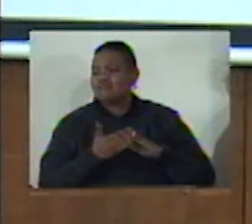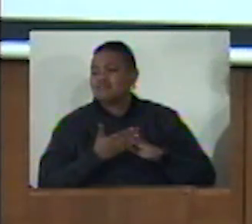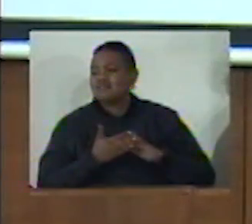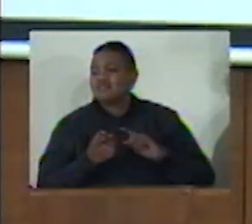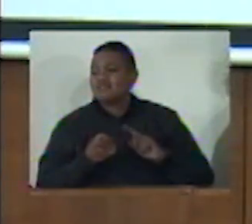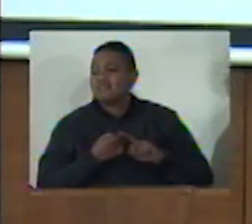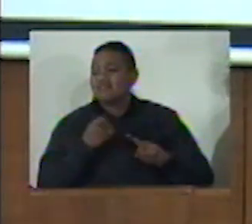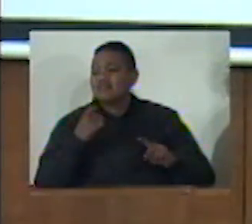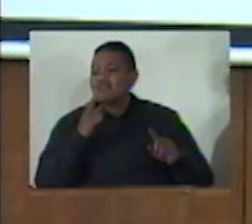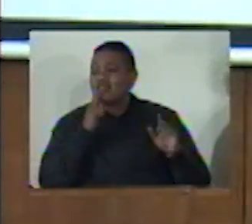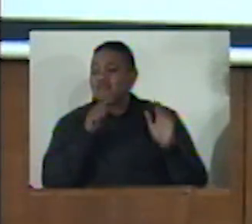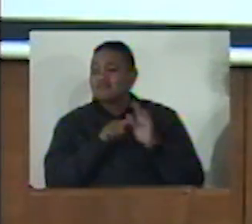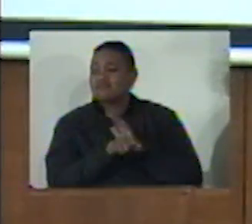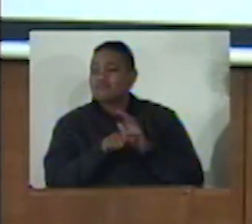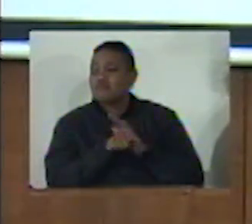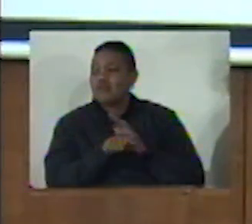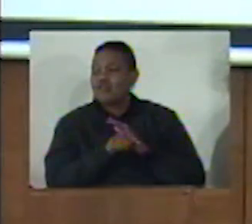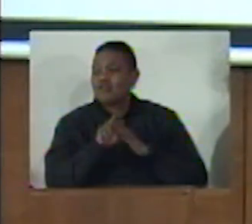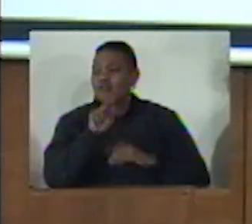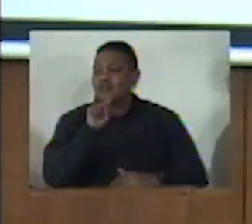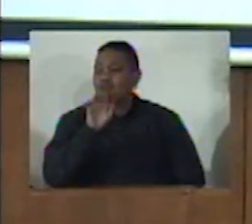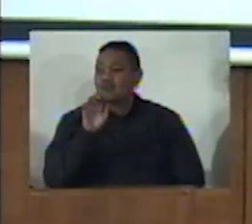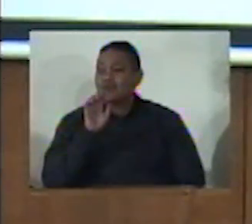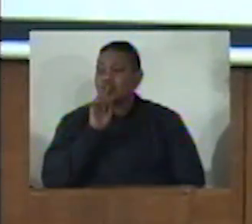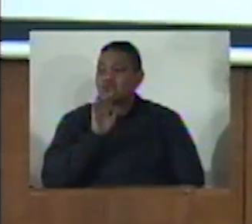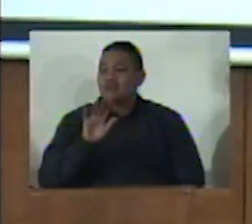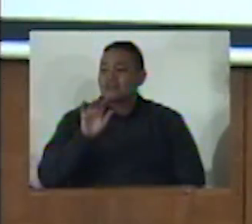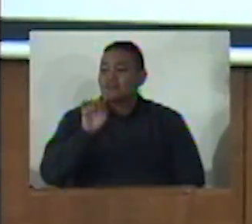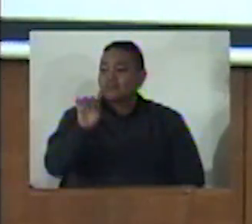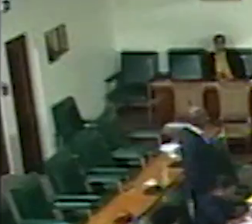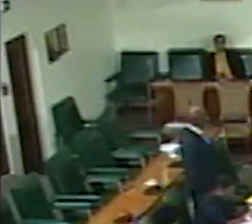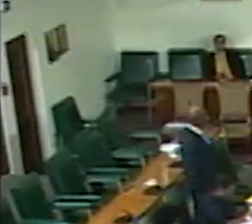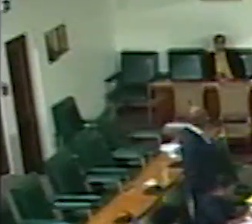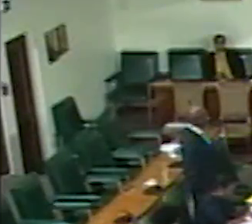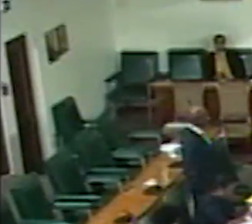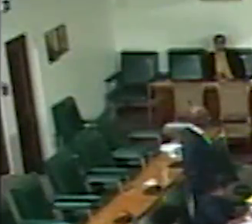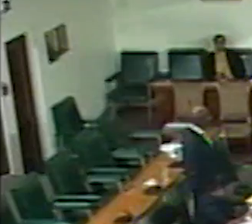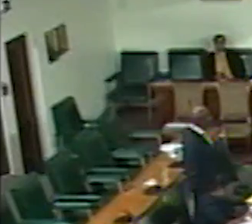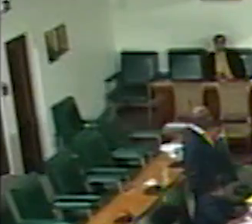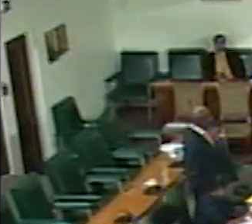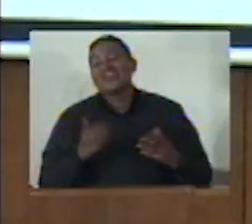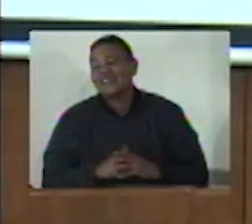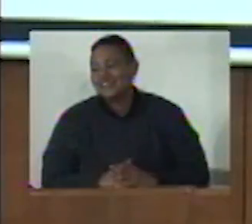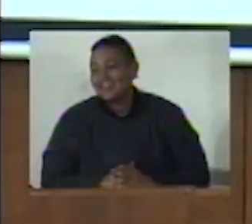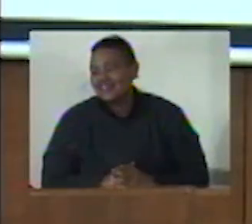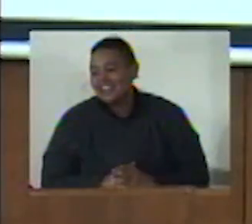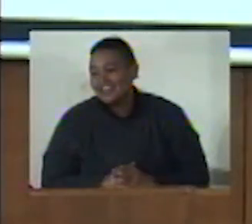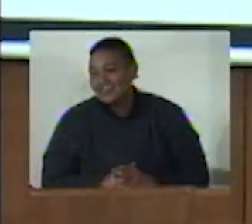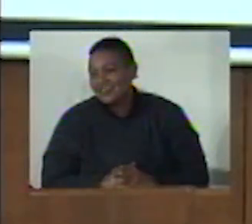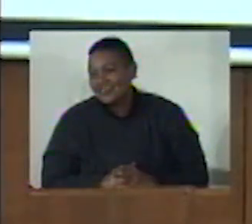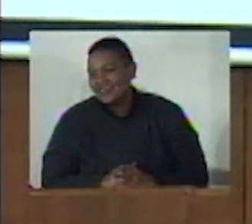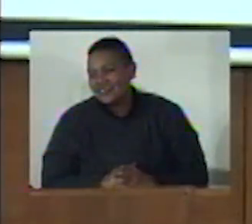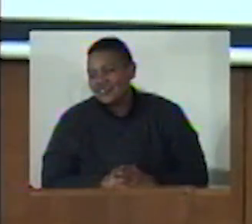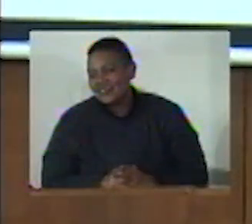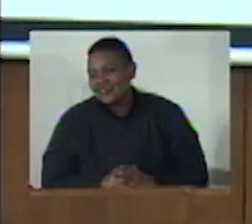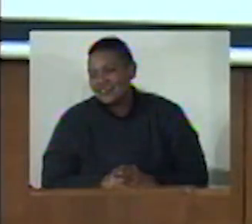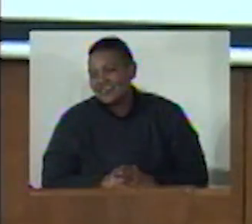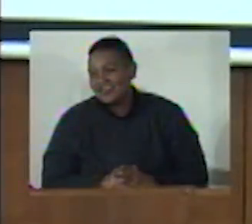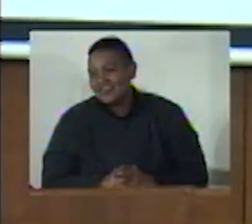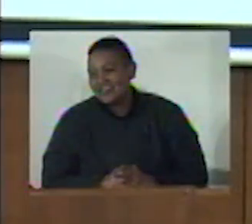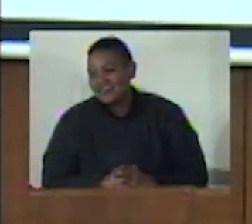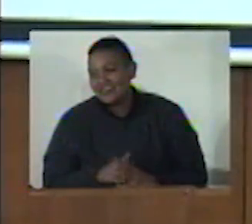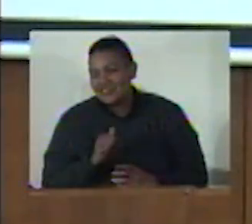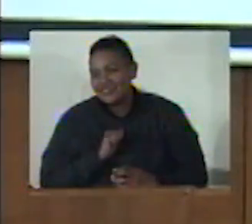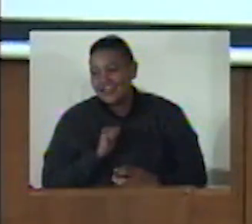from the murder rate was 100 per year. Yes. I'm in support of the state of